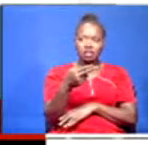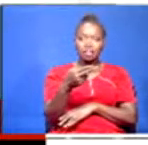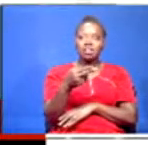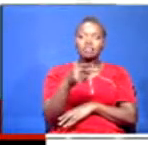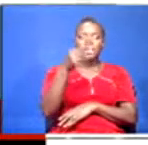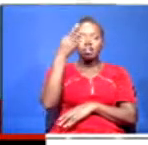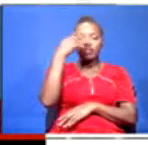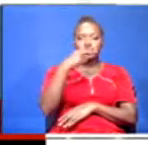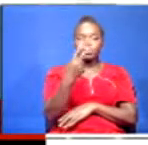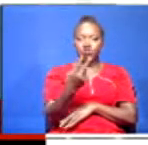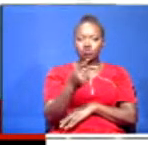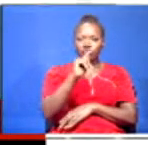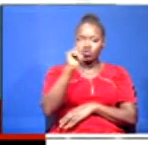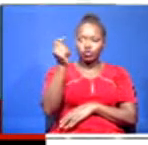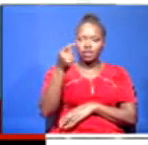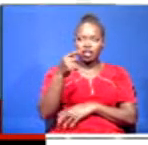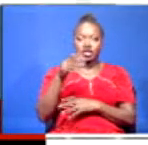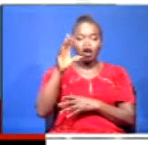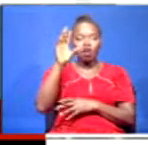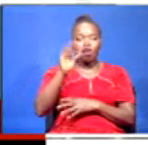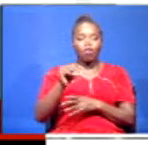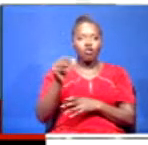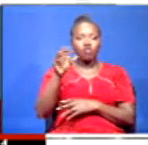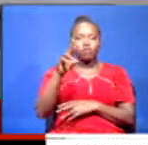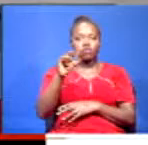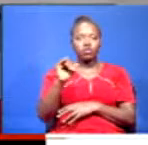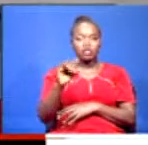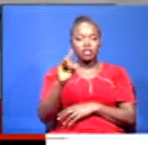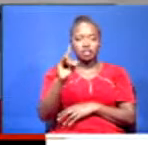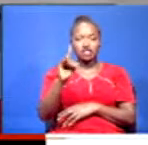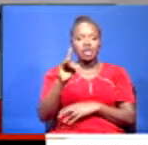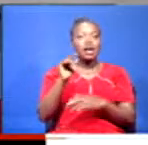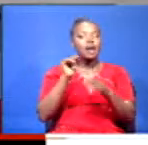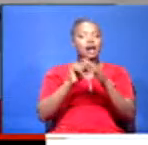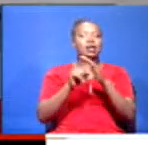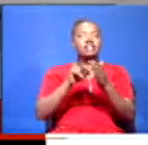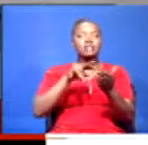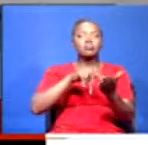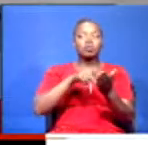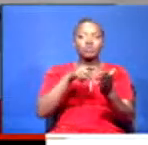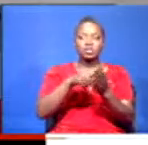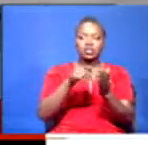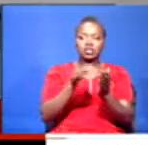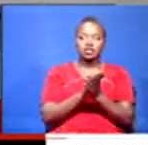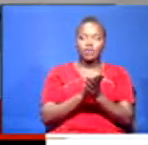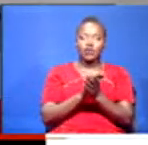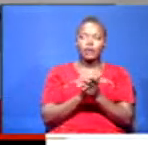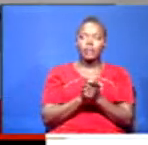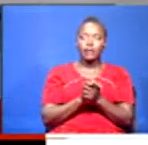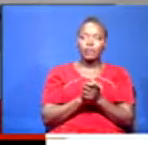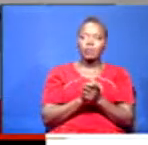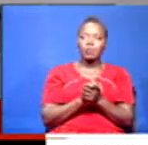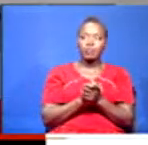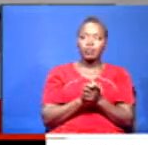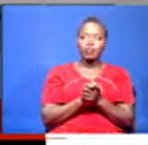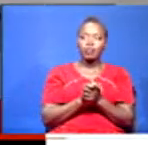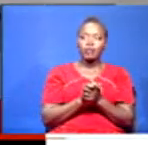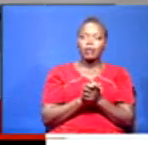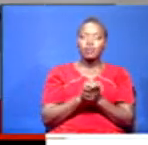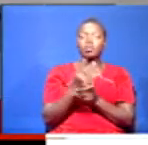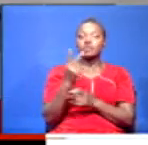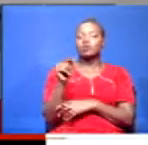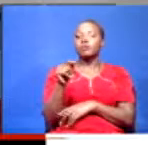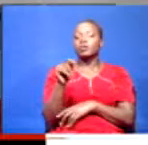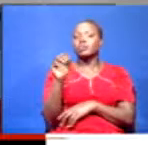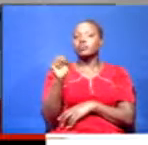phase of Kenya's off-grid solar access project, COSAP. And for clean cooking has been to reach 2.5